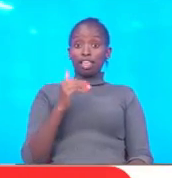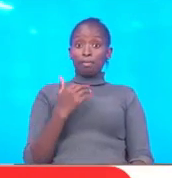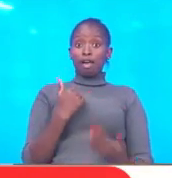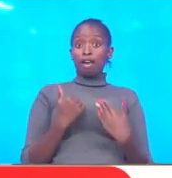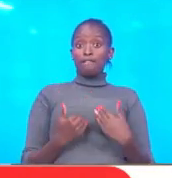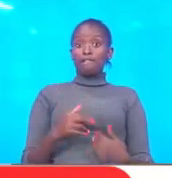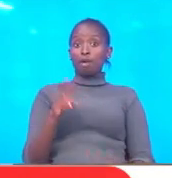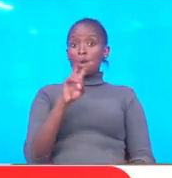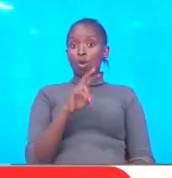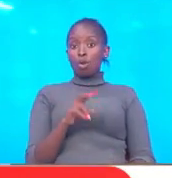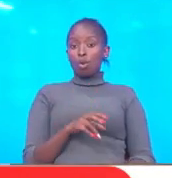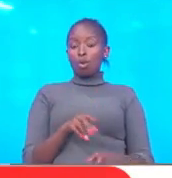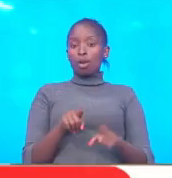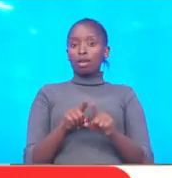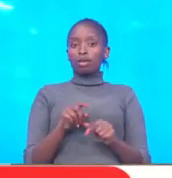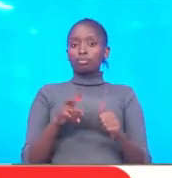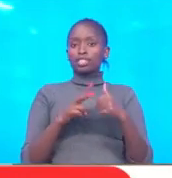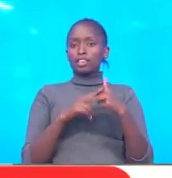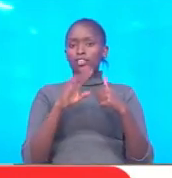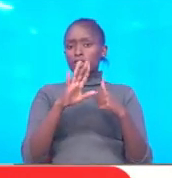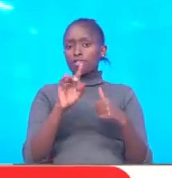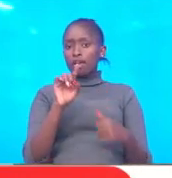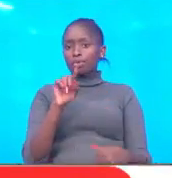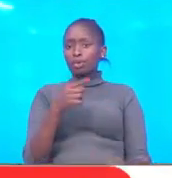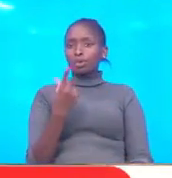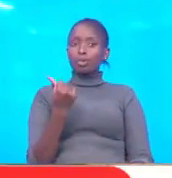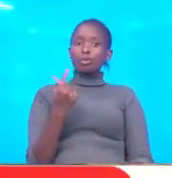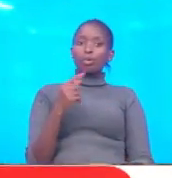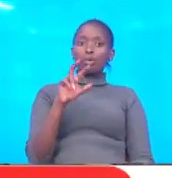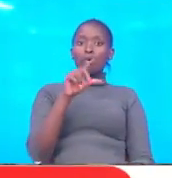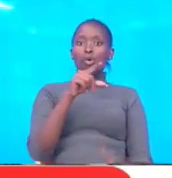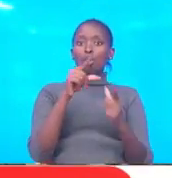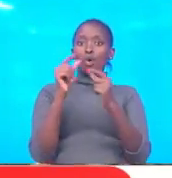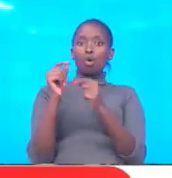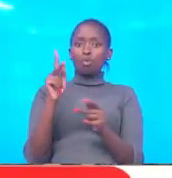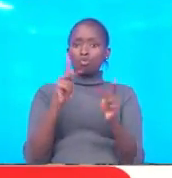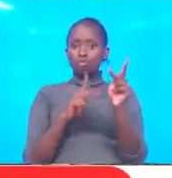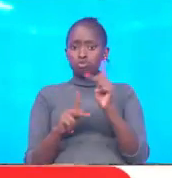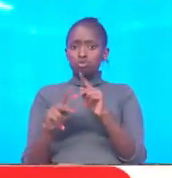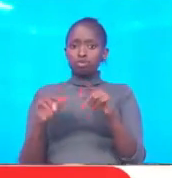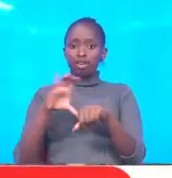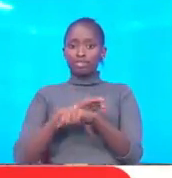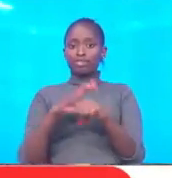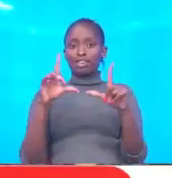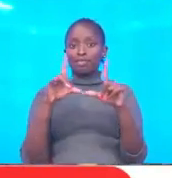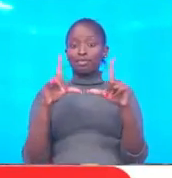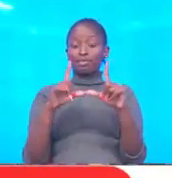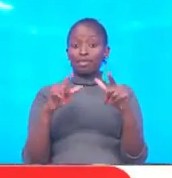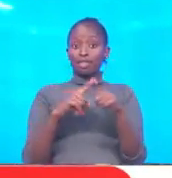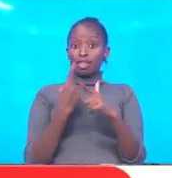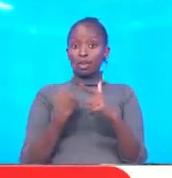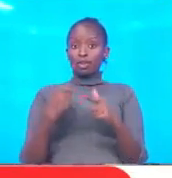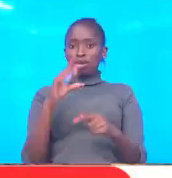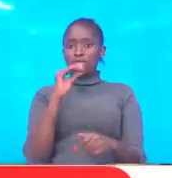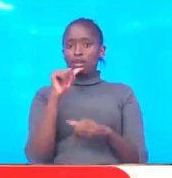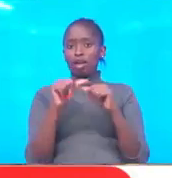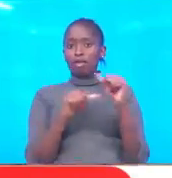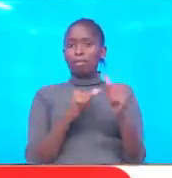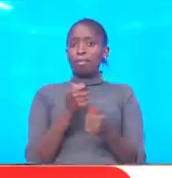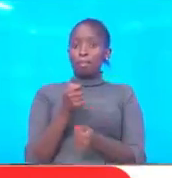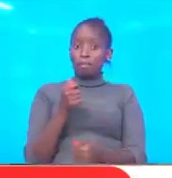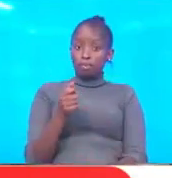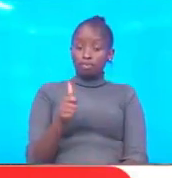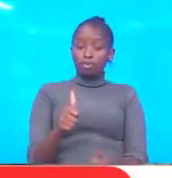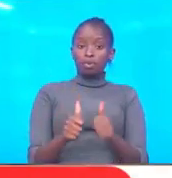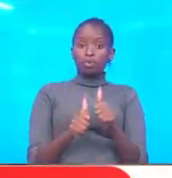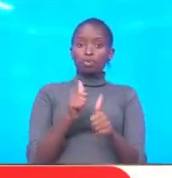around 75,000 Kenyan shillings to go through the process of certification. And then you're talking about a managu seed that has been with us for years and you are calling